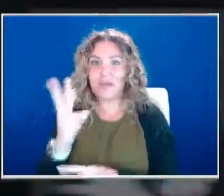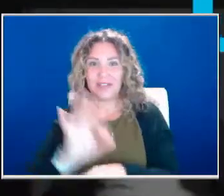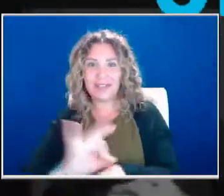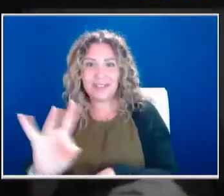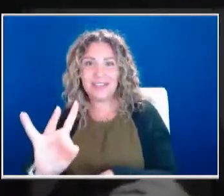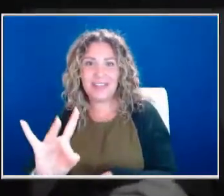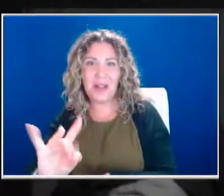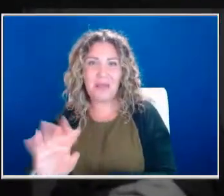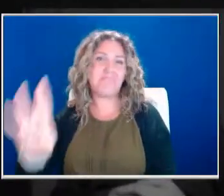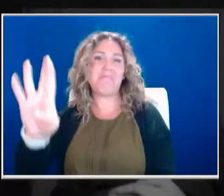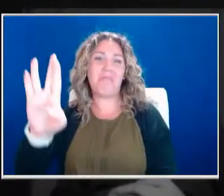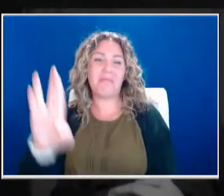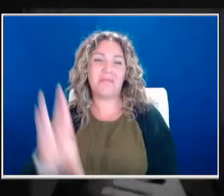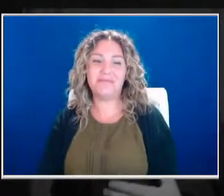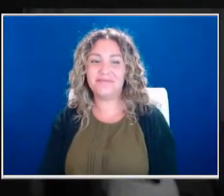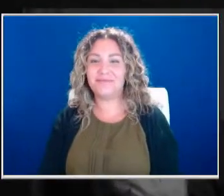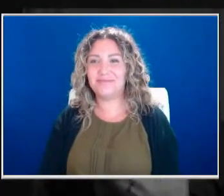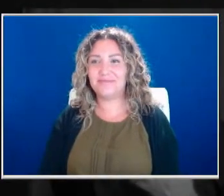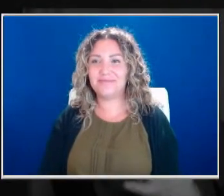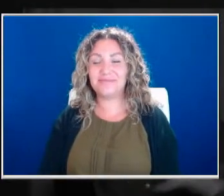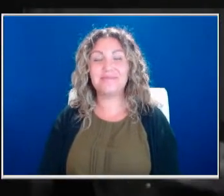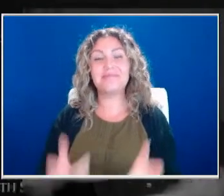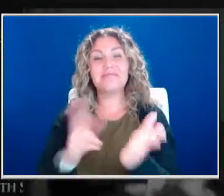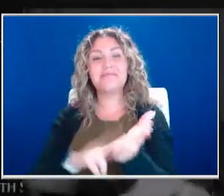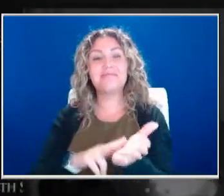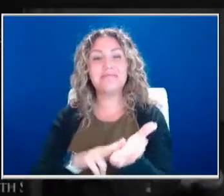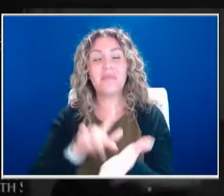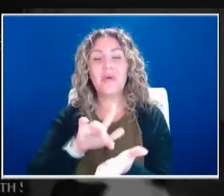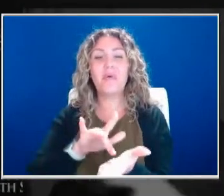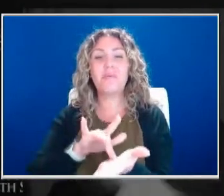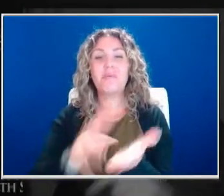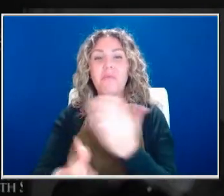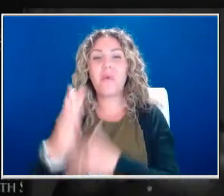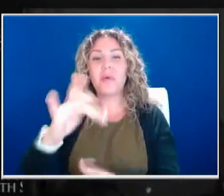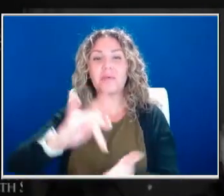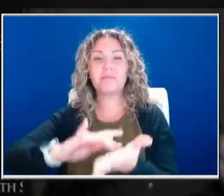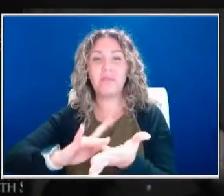prosper. Subscribe to our morning medical update and Open